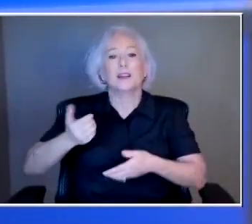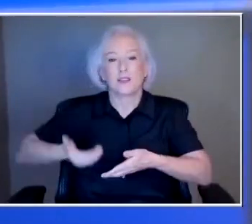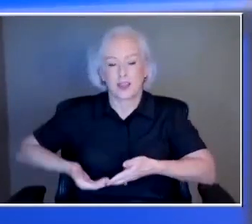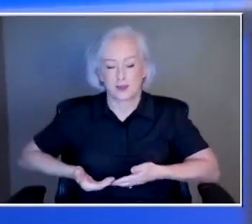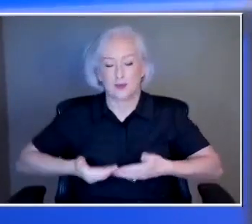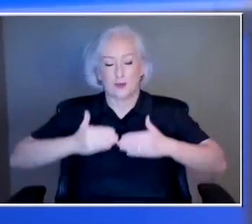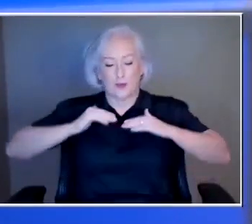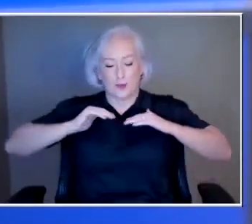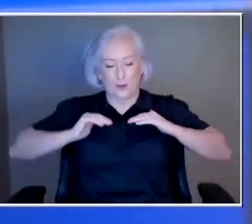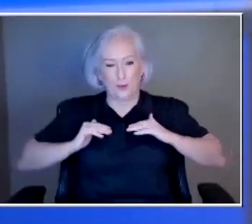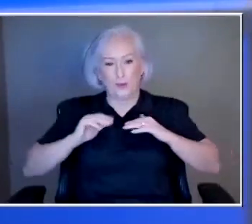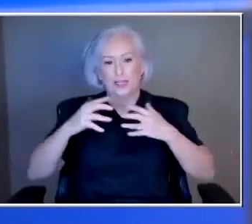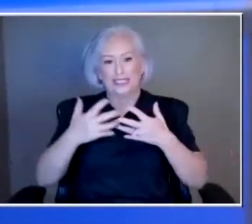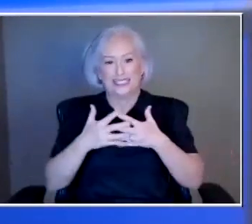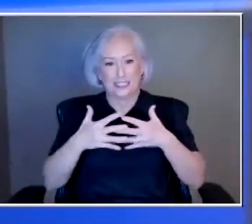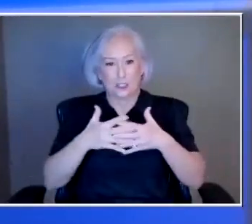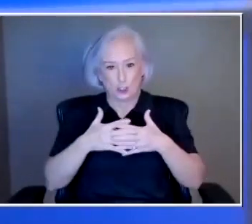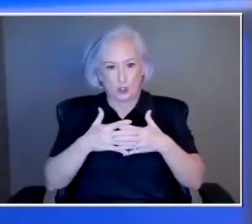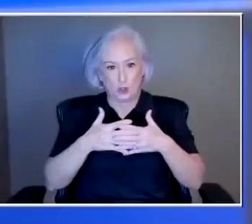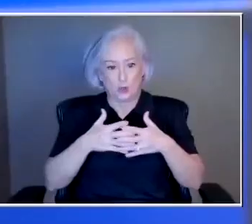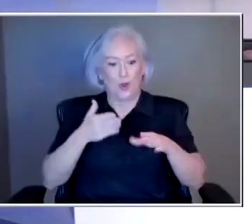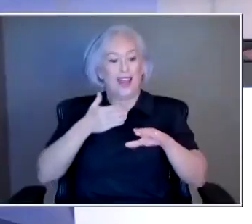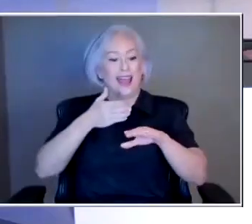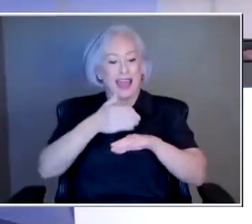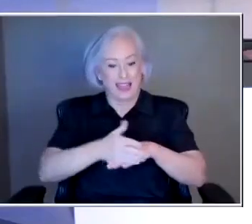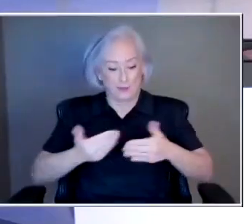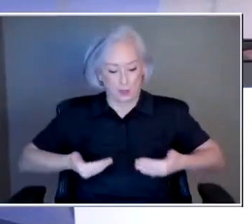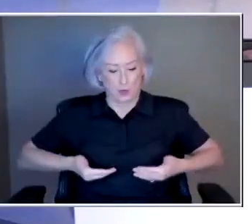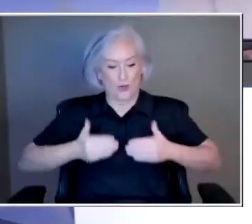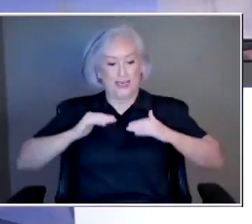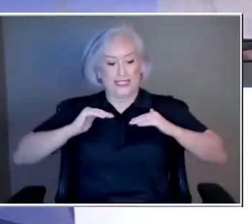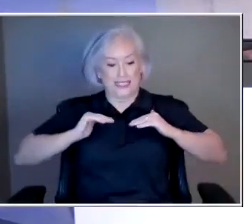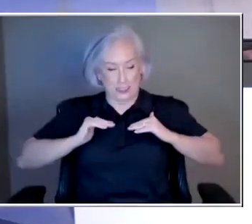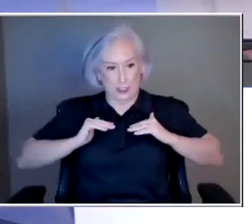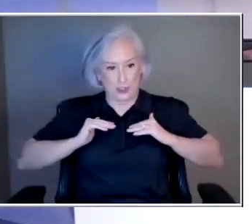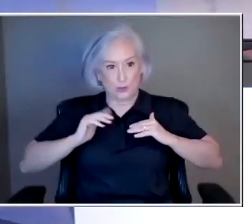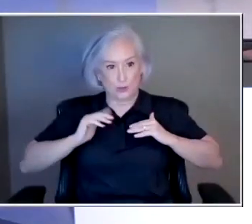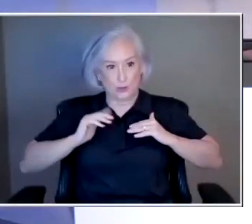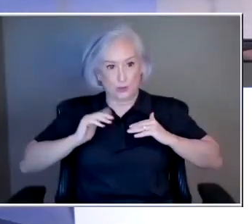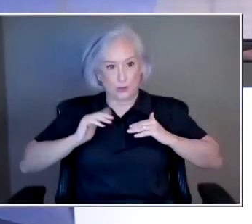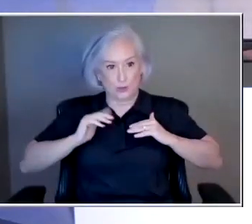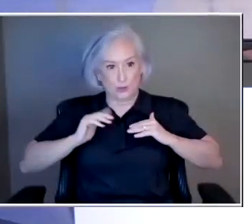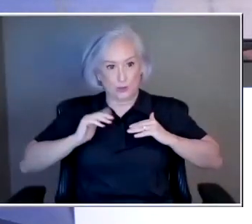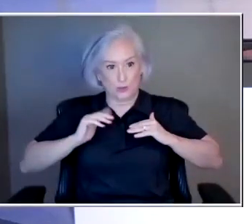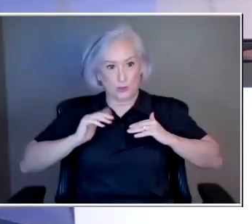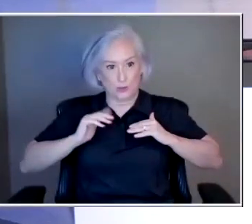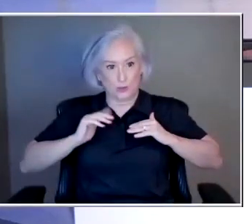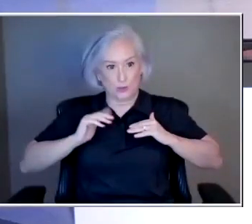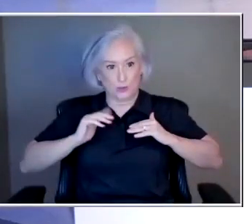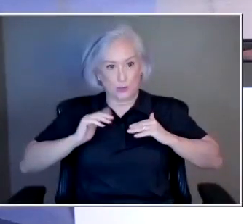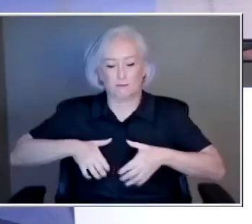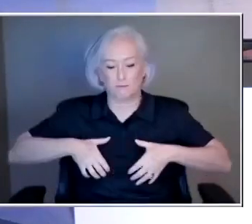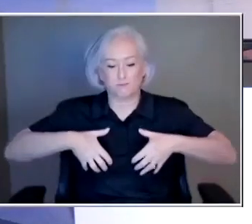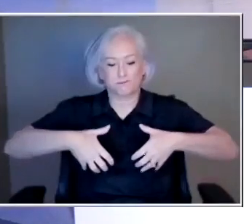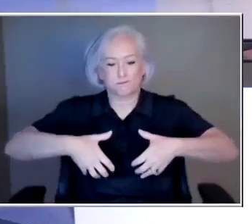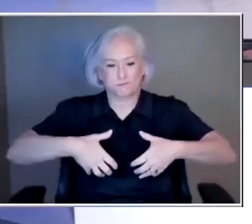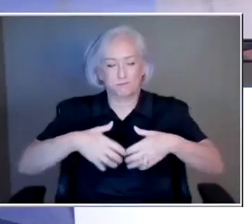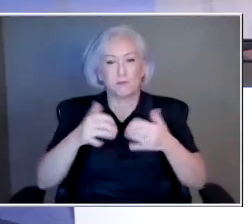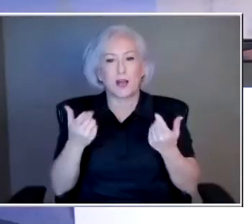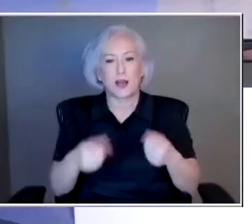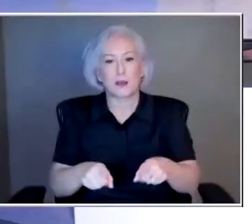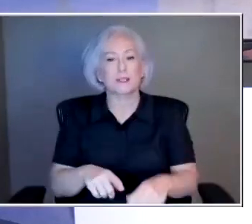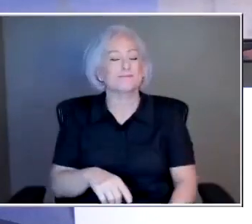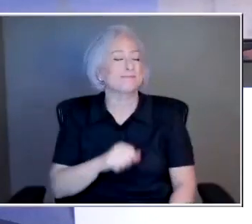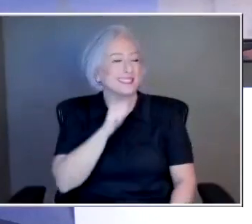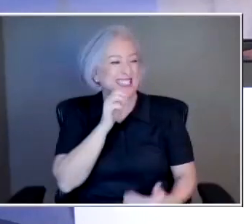back and put an implant in it. Not an easy road, I take it. No, not at all. So you've been doing some work raising money for